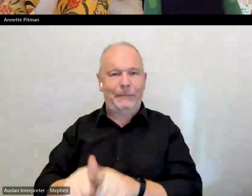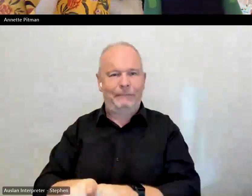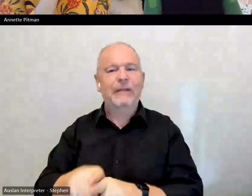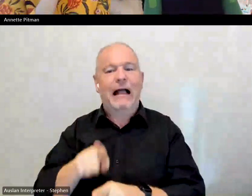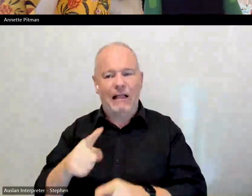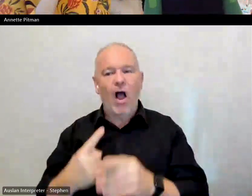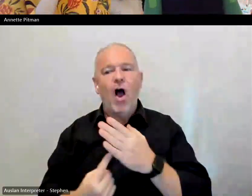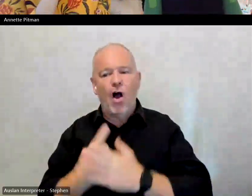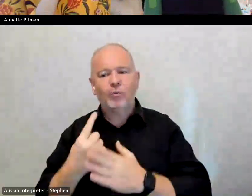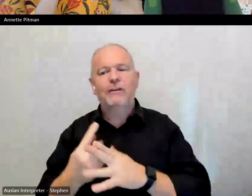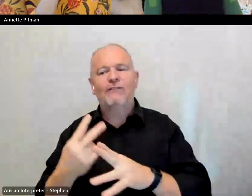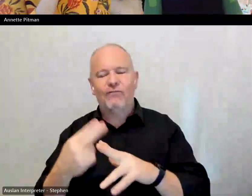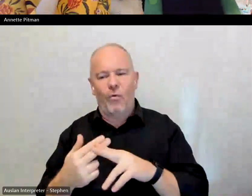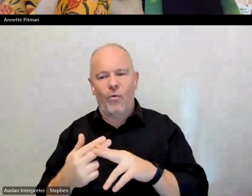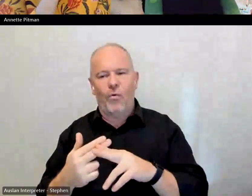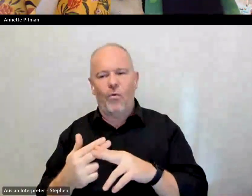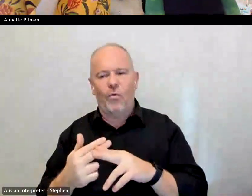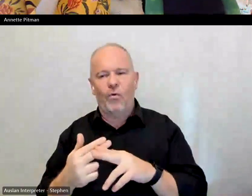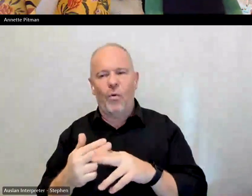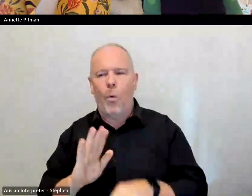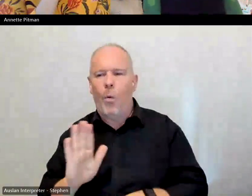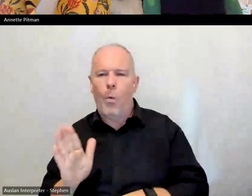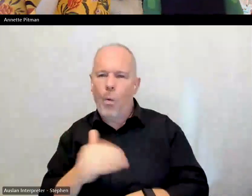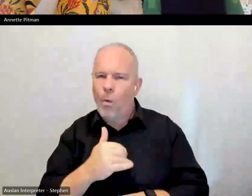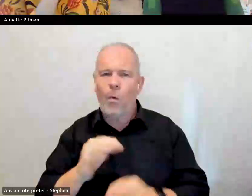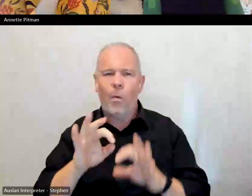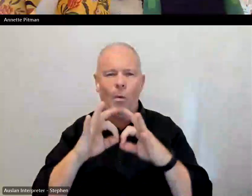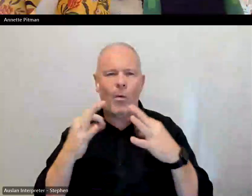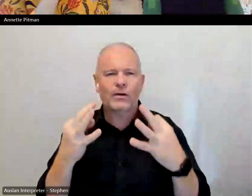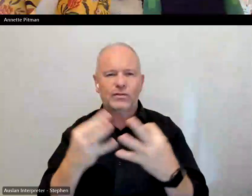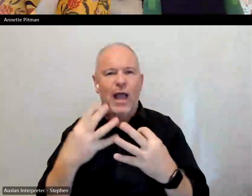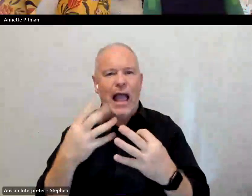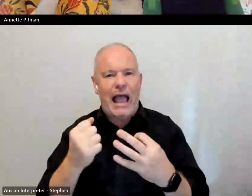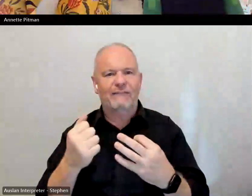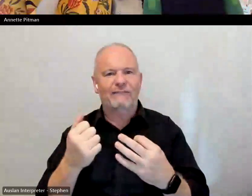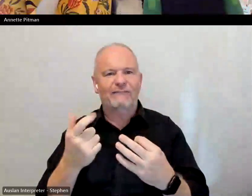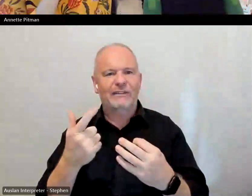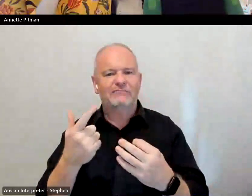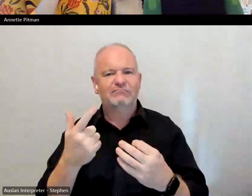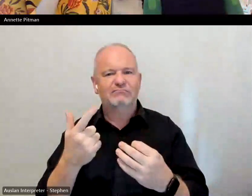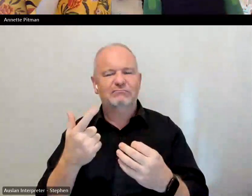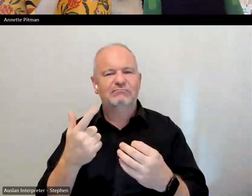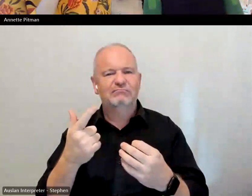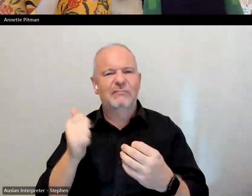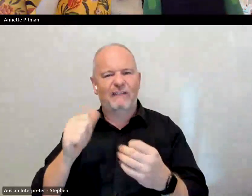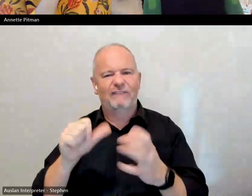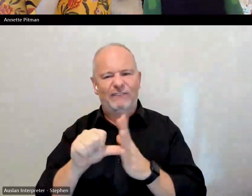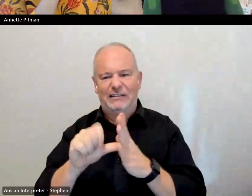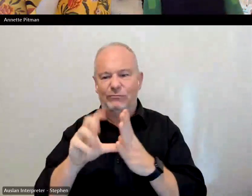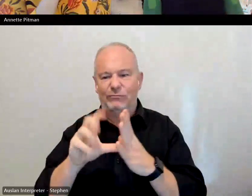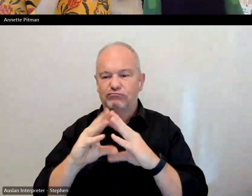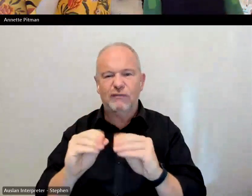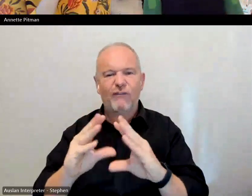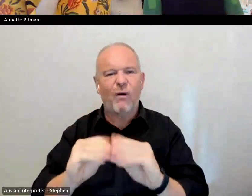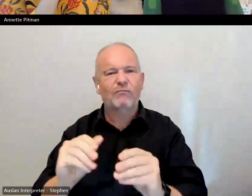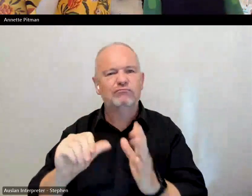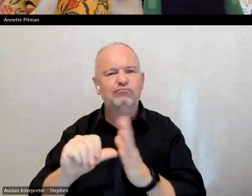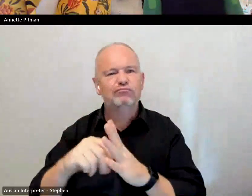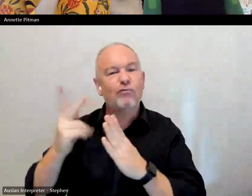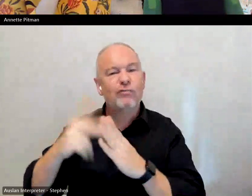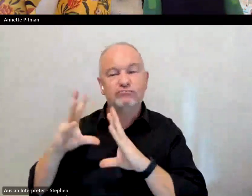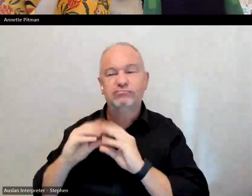opportunity for all organisations that run devolved funding programs. Again, we're really saying